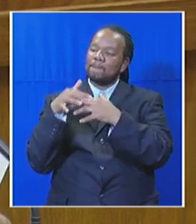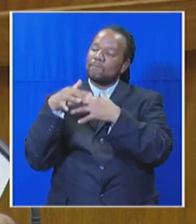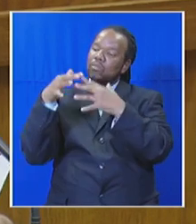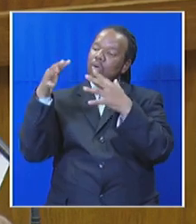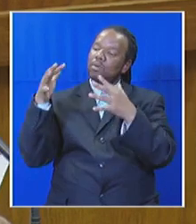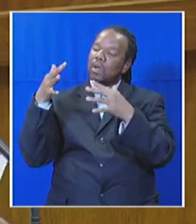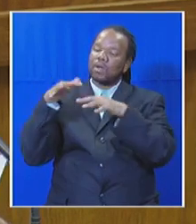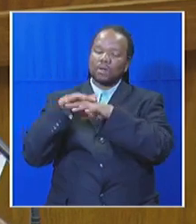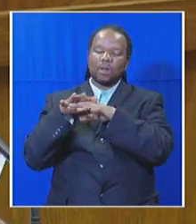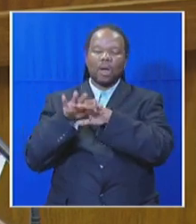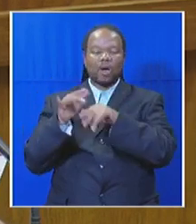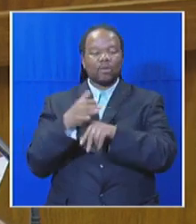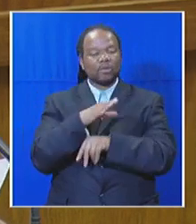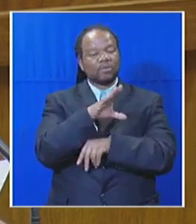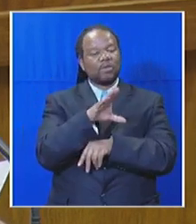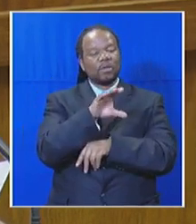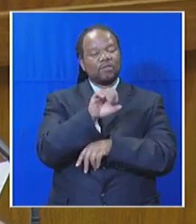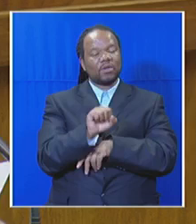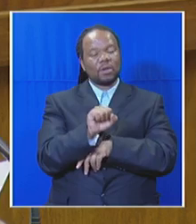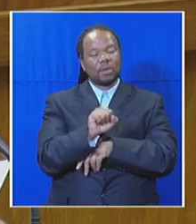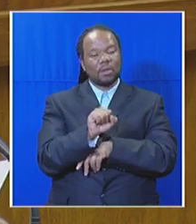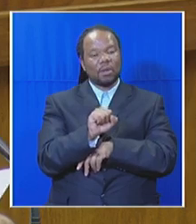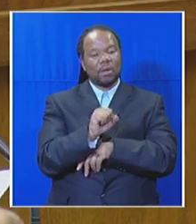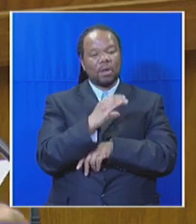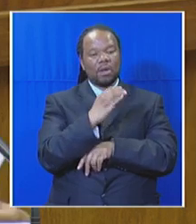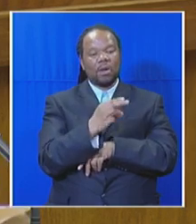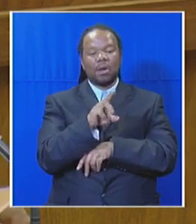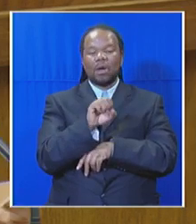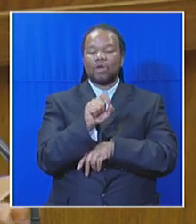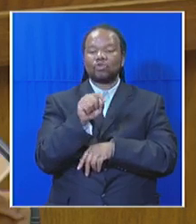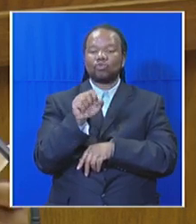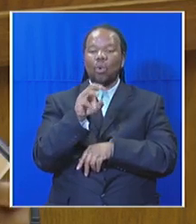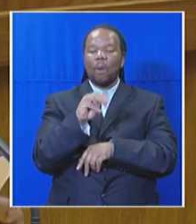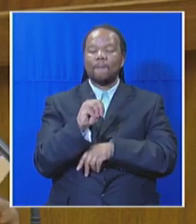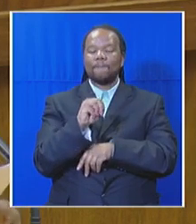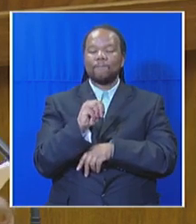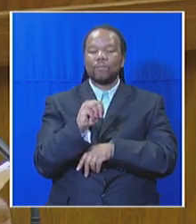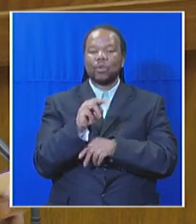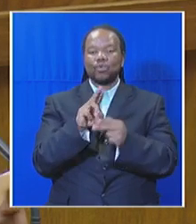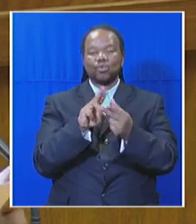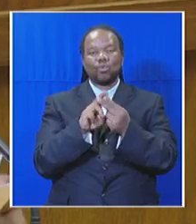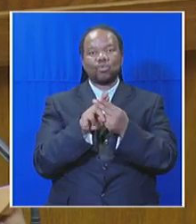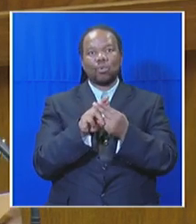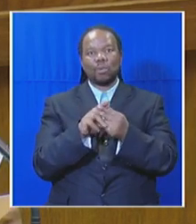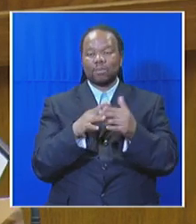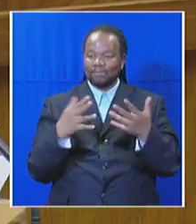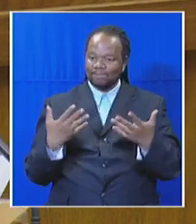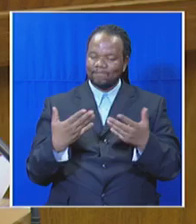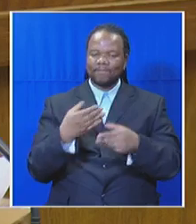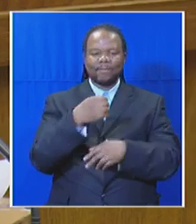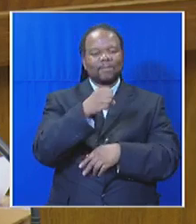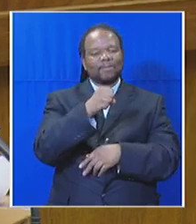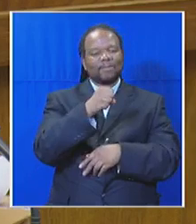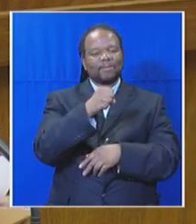African Customs Union, SADC, the tripartite free trade area, as well as